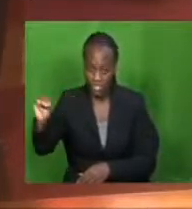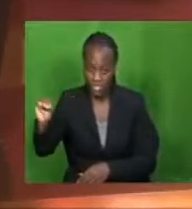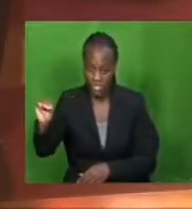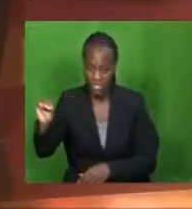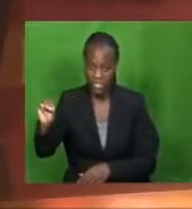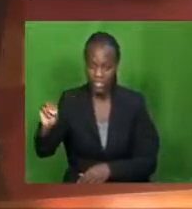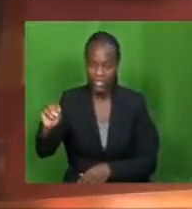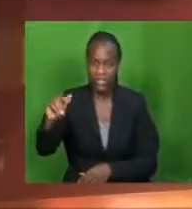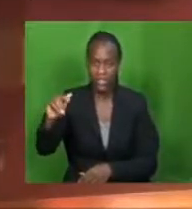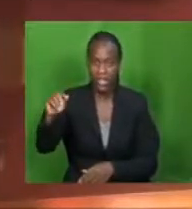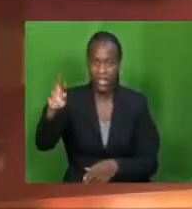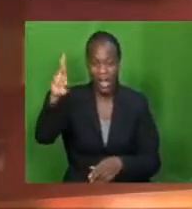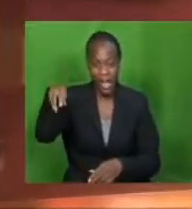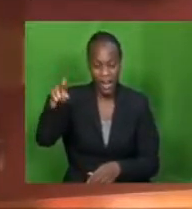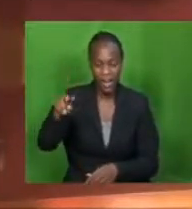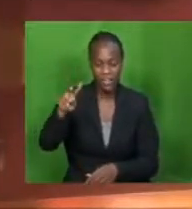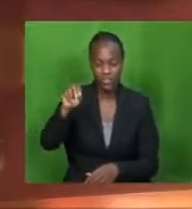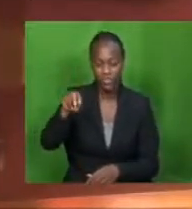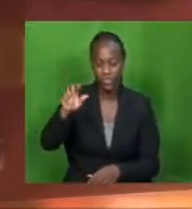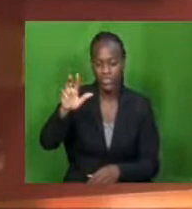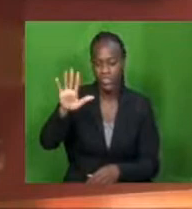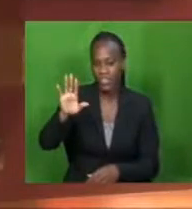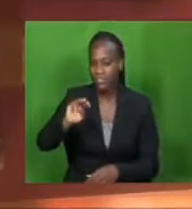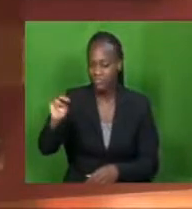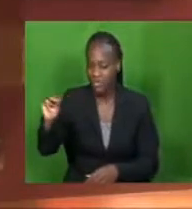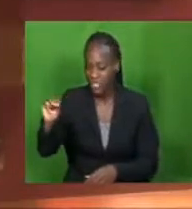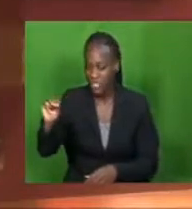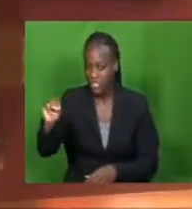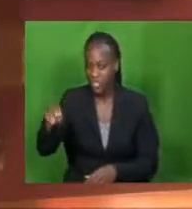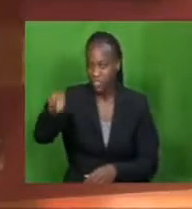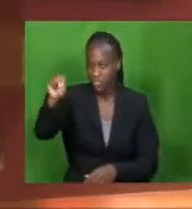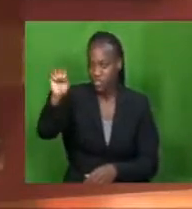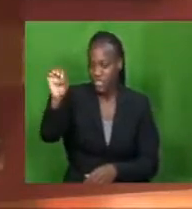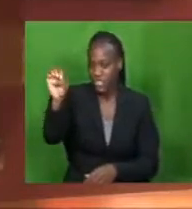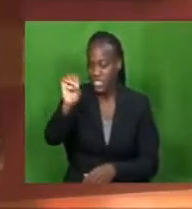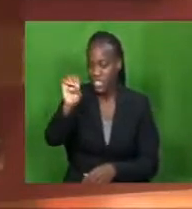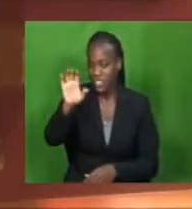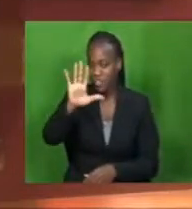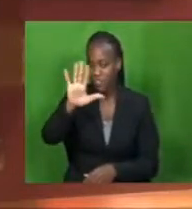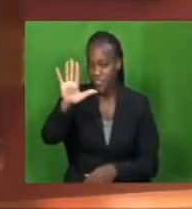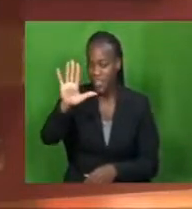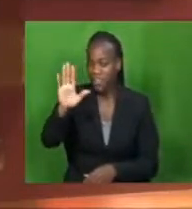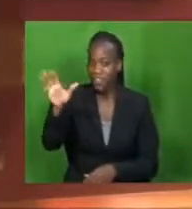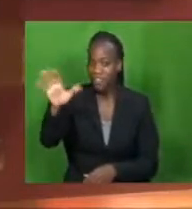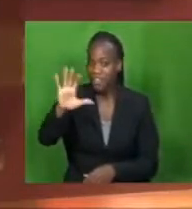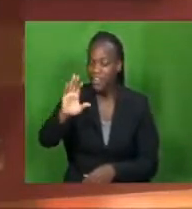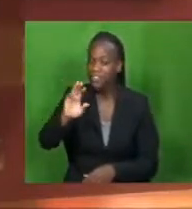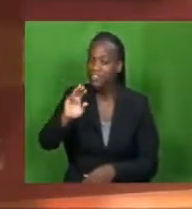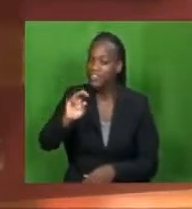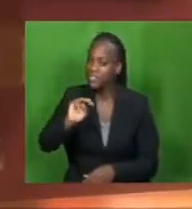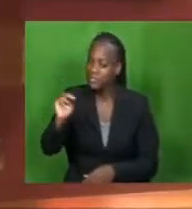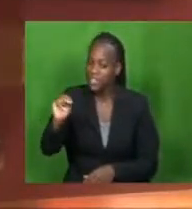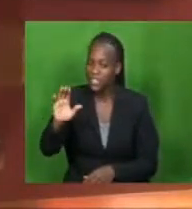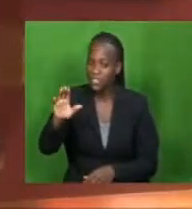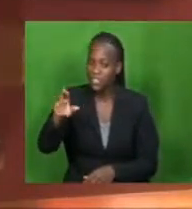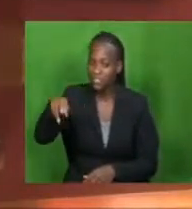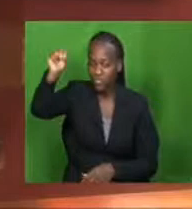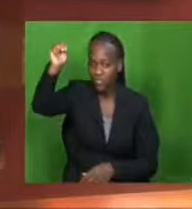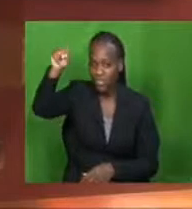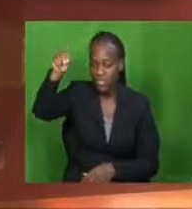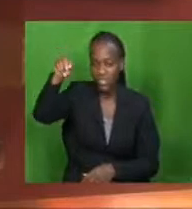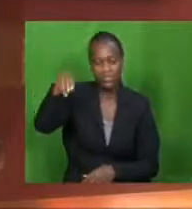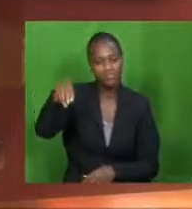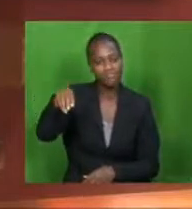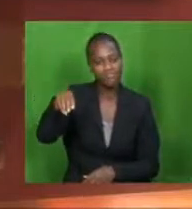seedlings. Greater Accra, 2.5 million seedlings. Northeast, 500,000 seedlings. Northern region,